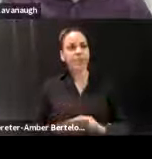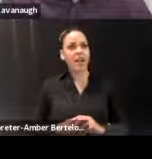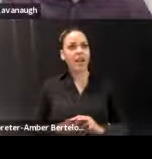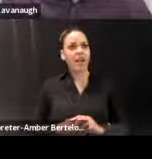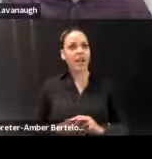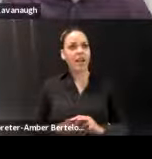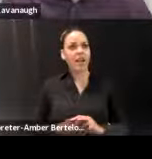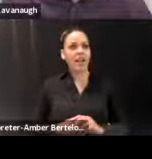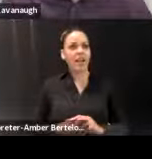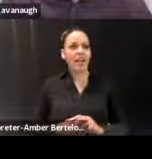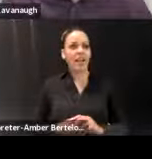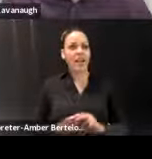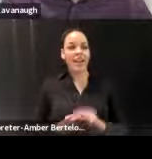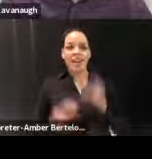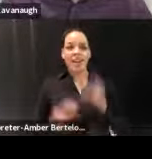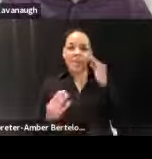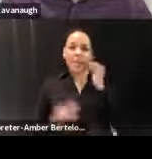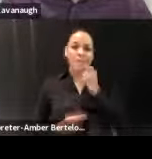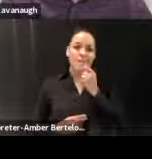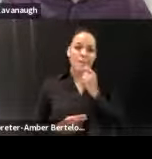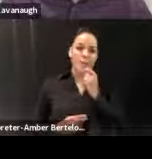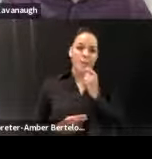and go, do I really want to go there?